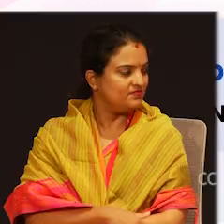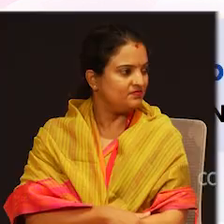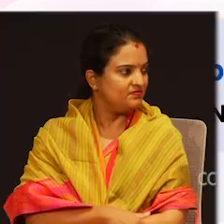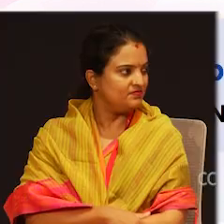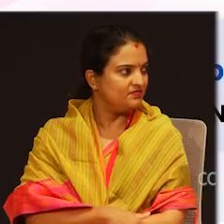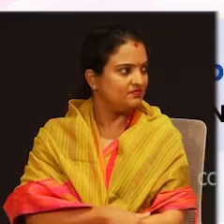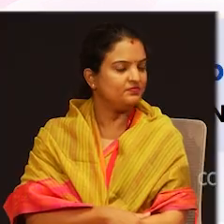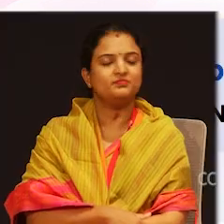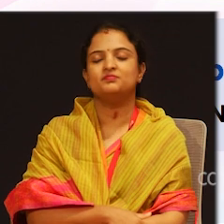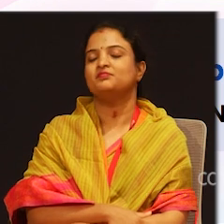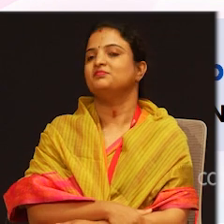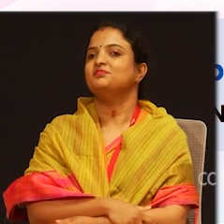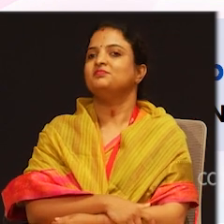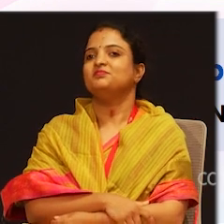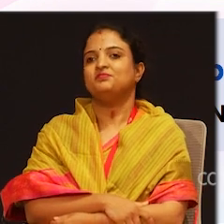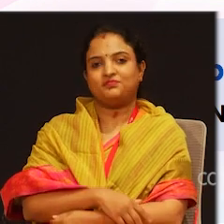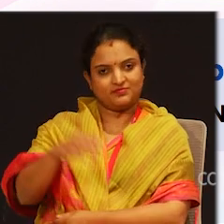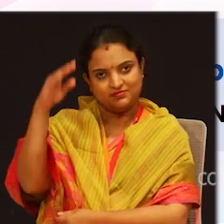Hello.